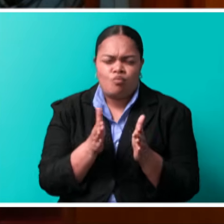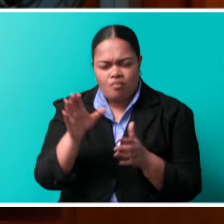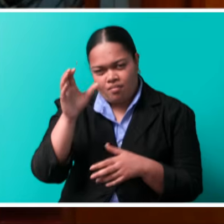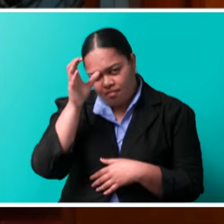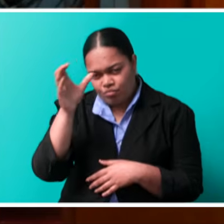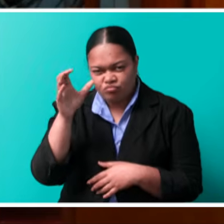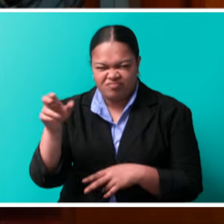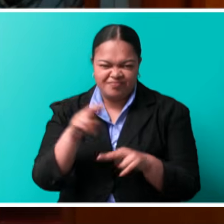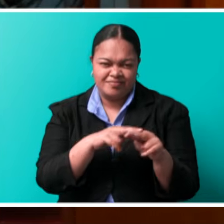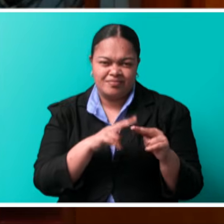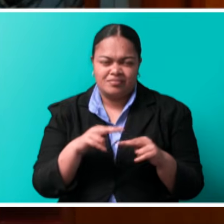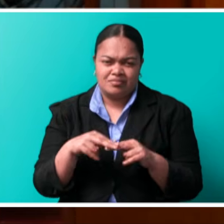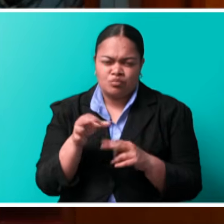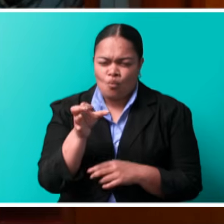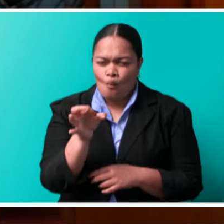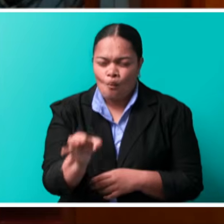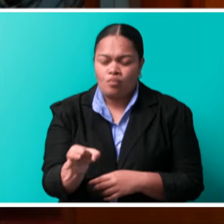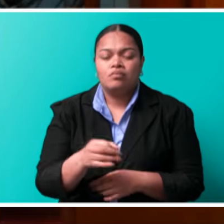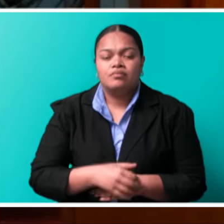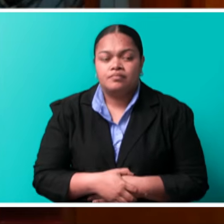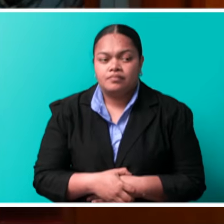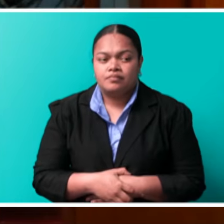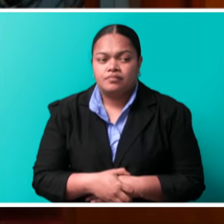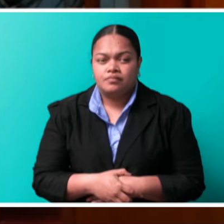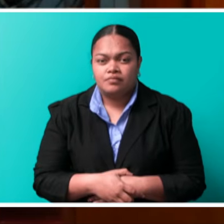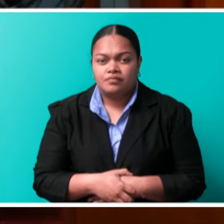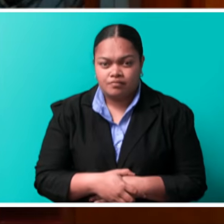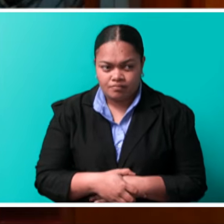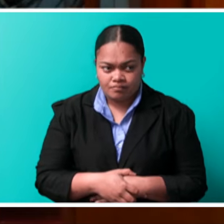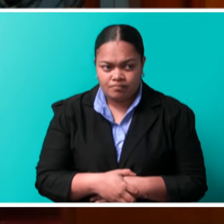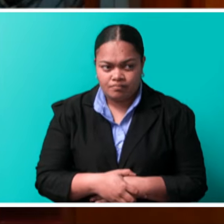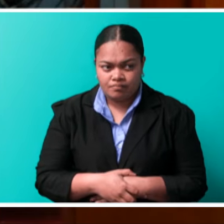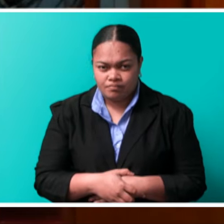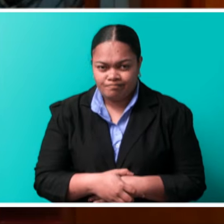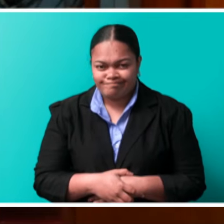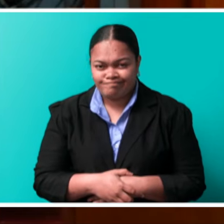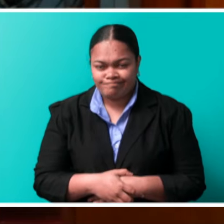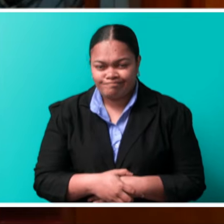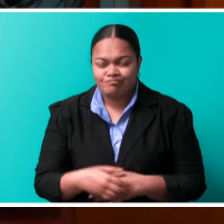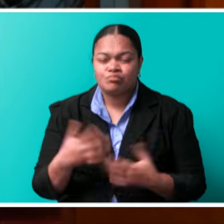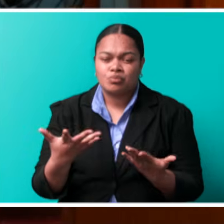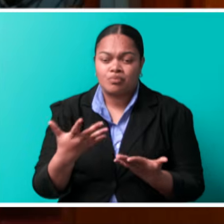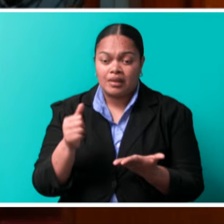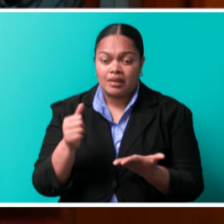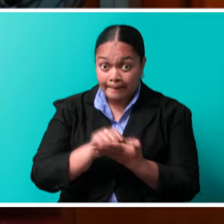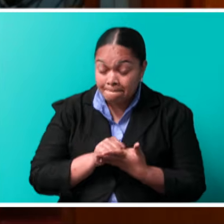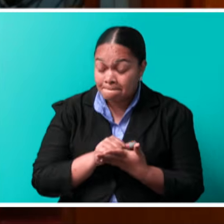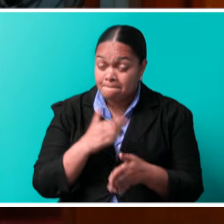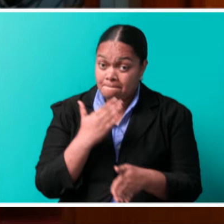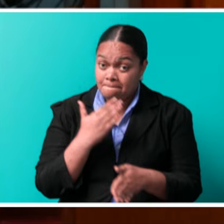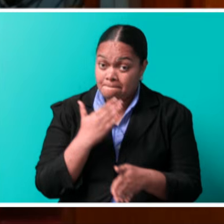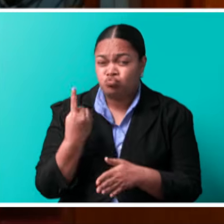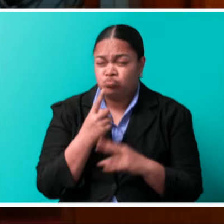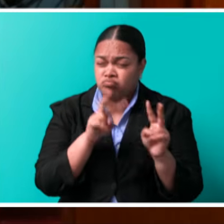facing rising costs, workers seeking secure jobs,